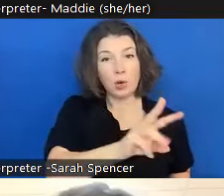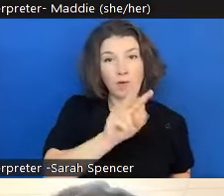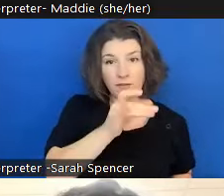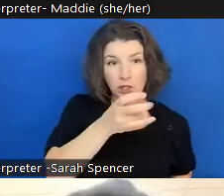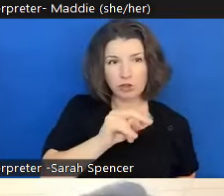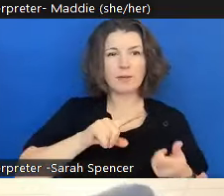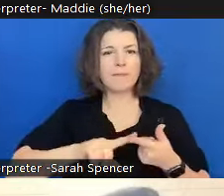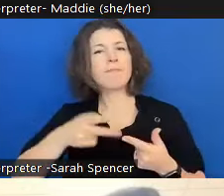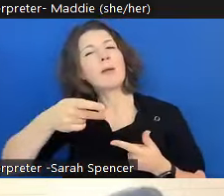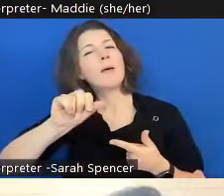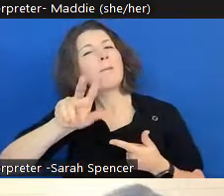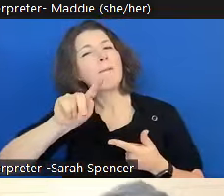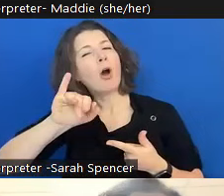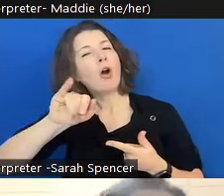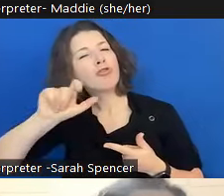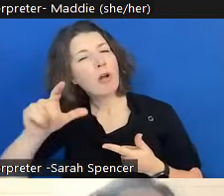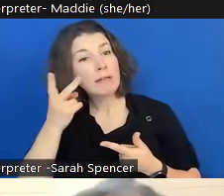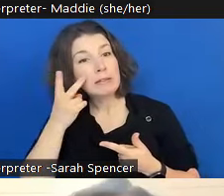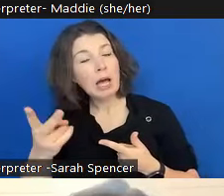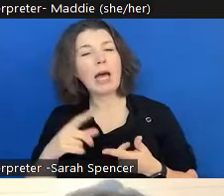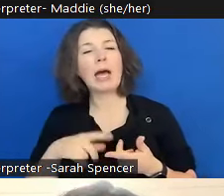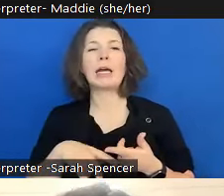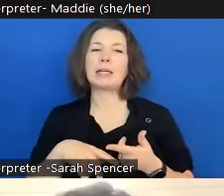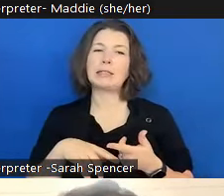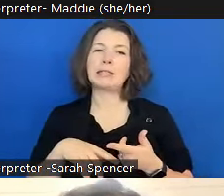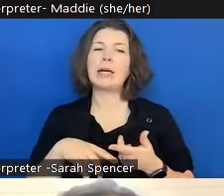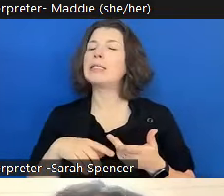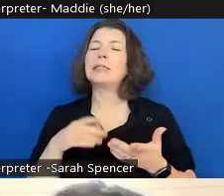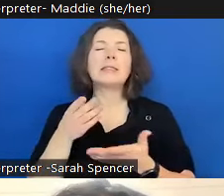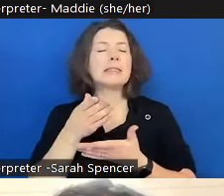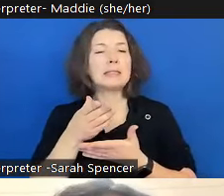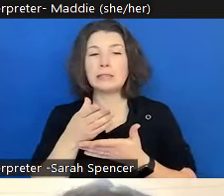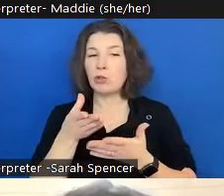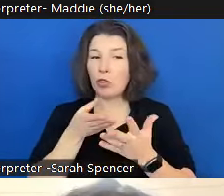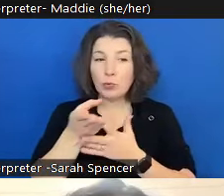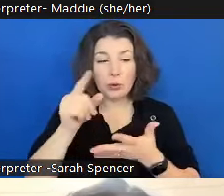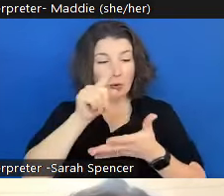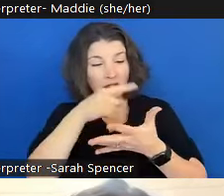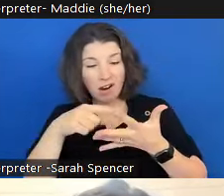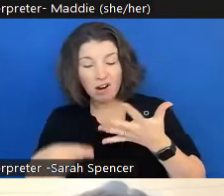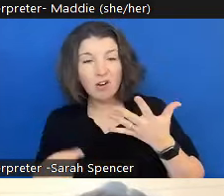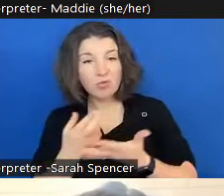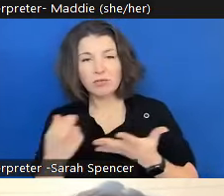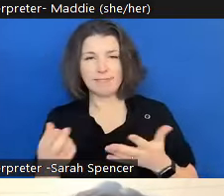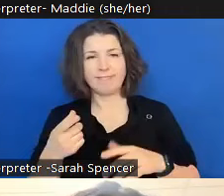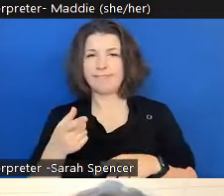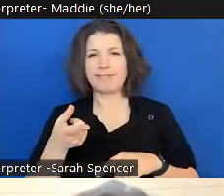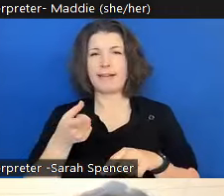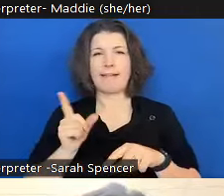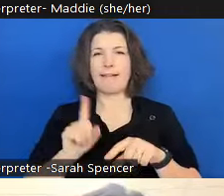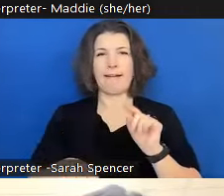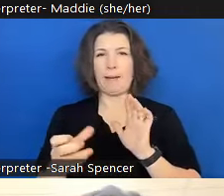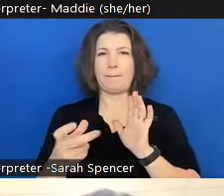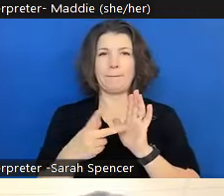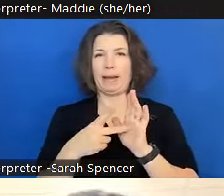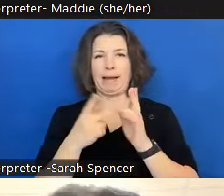same thing, that there is some amount of vision that cannot be regained through these sources alone. There